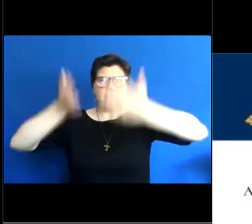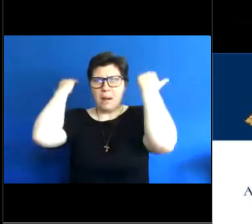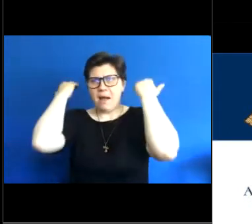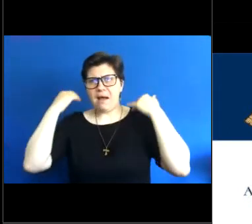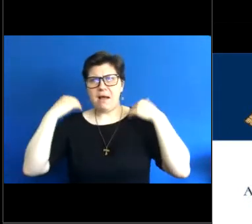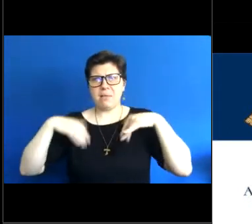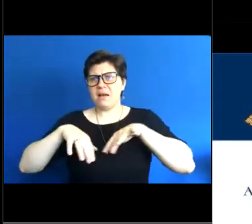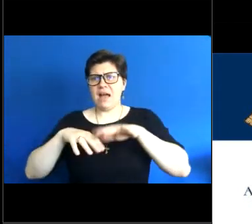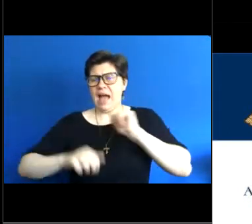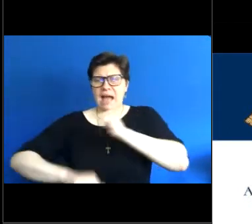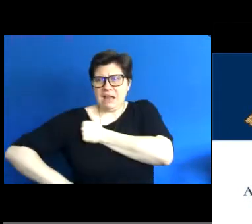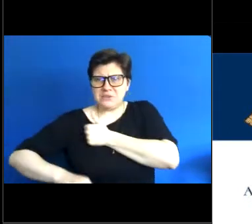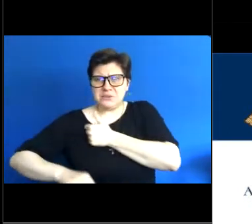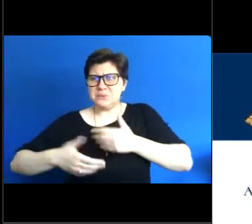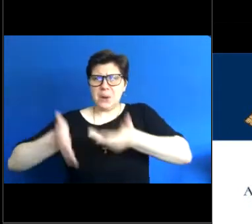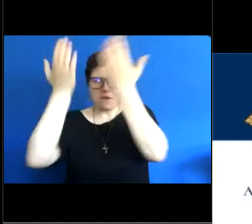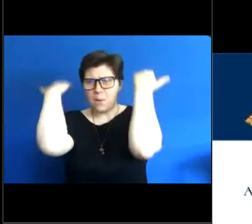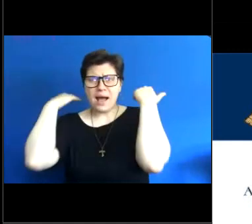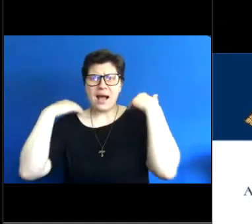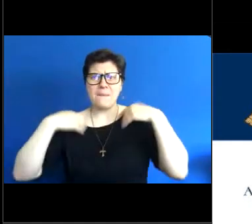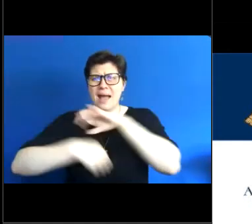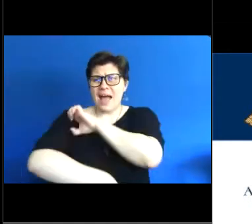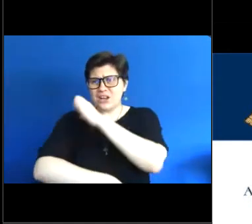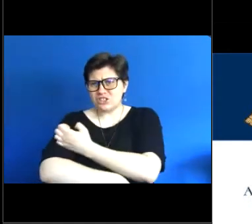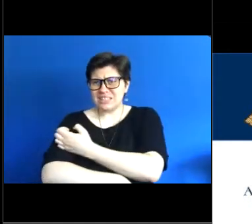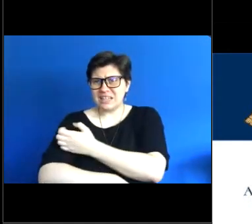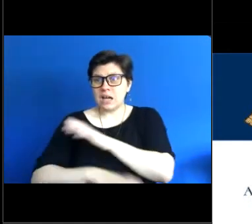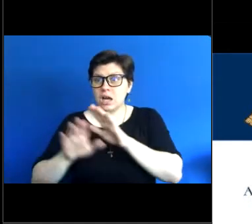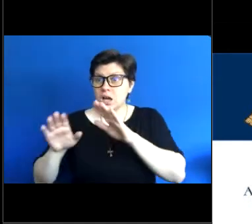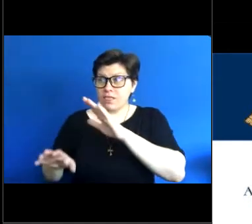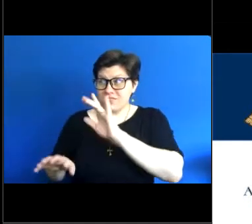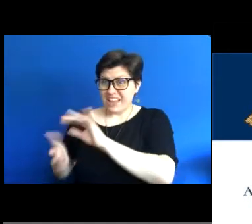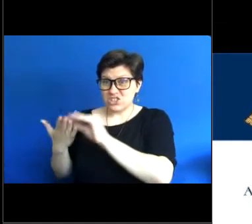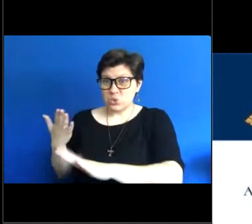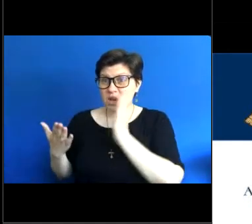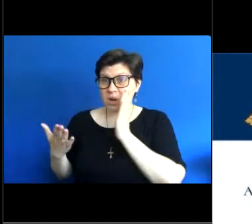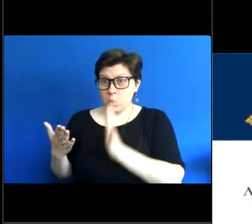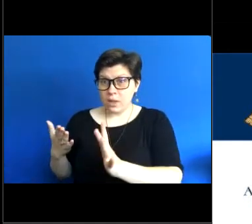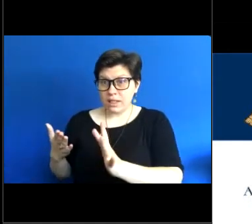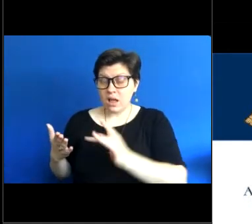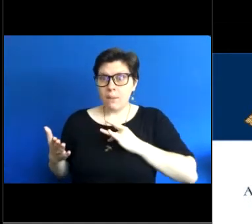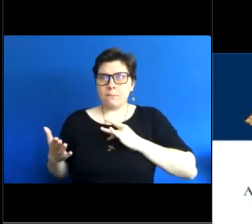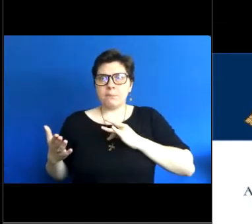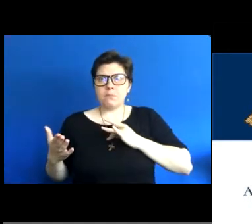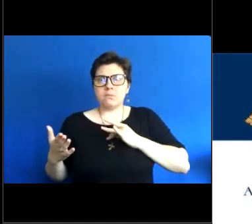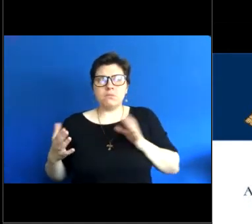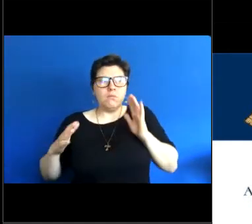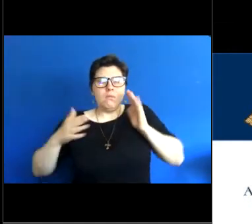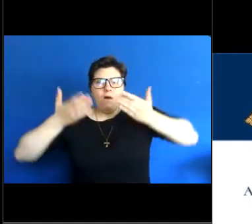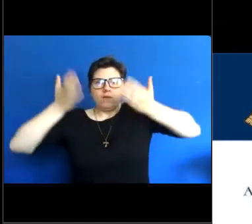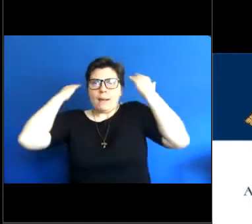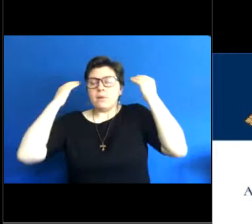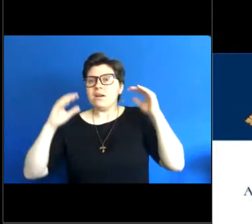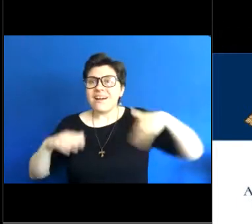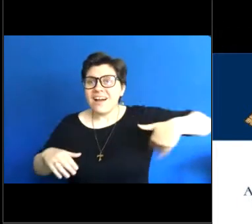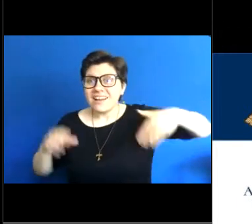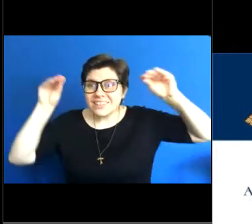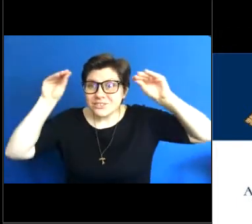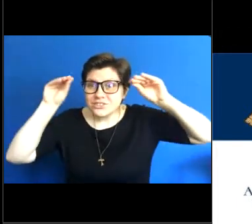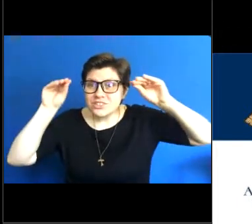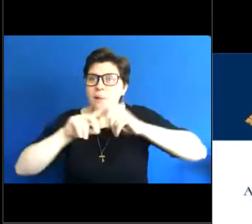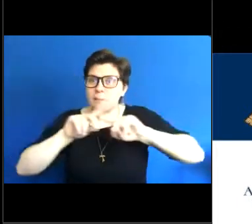overwhelming attitude, a very overwhelming energy, our child will naturally feel overwhelmed before you even start teaching.